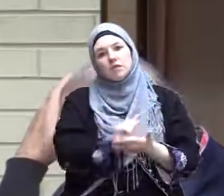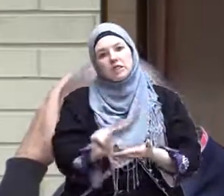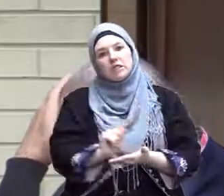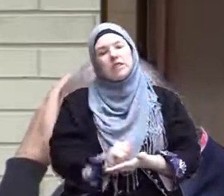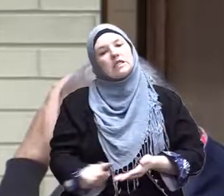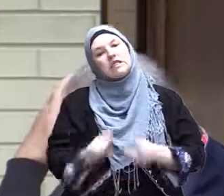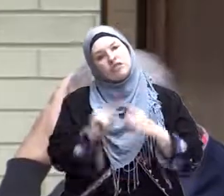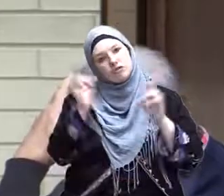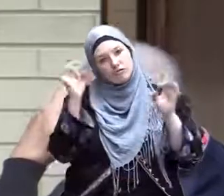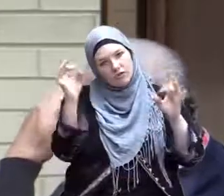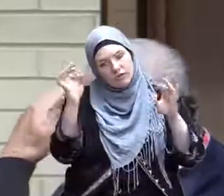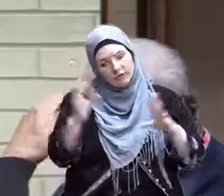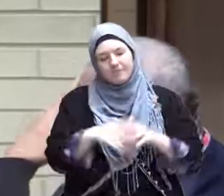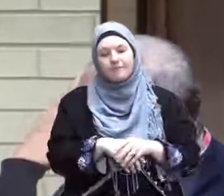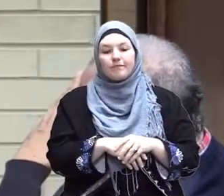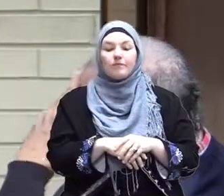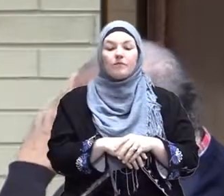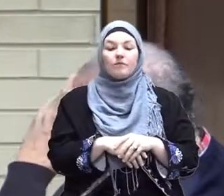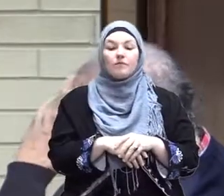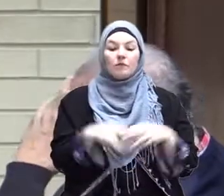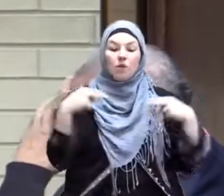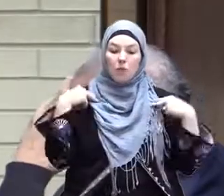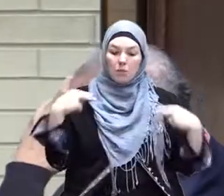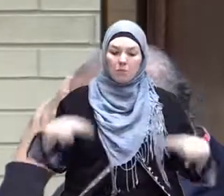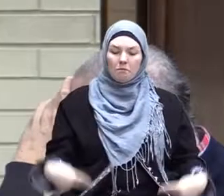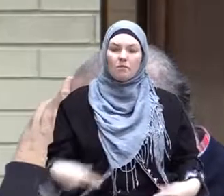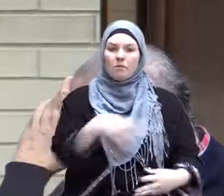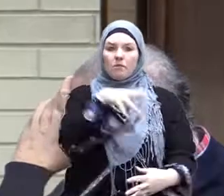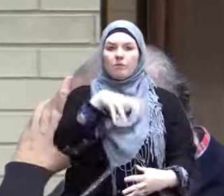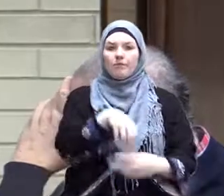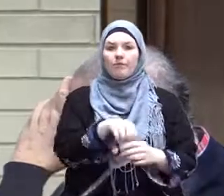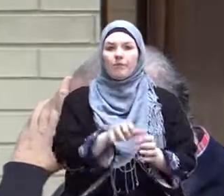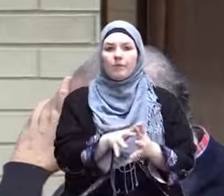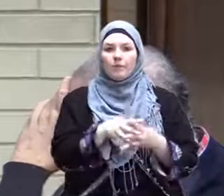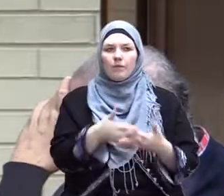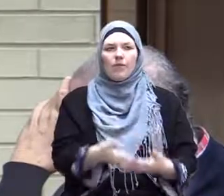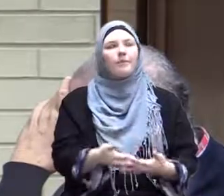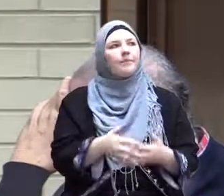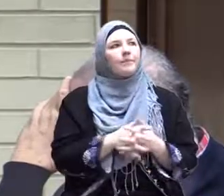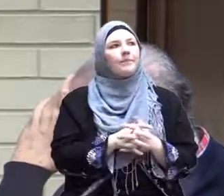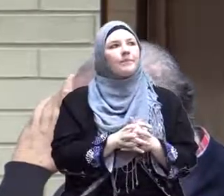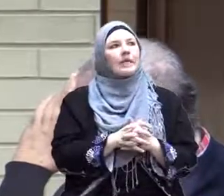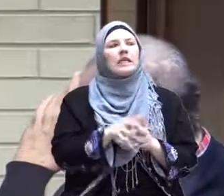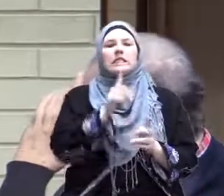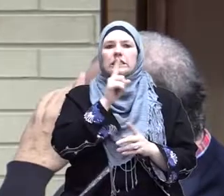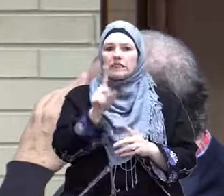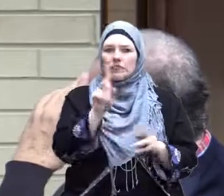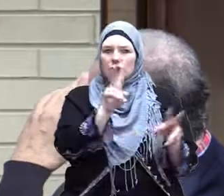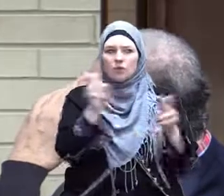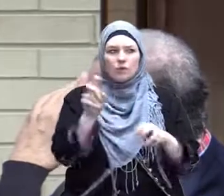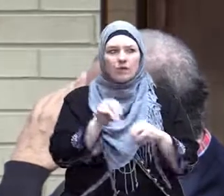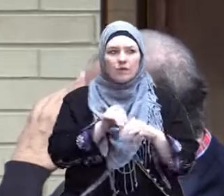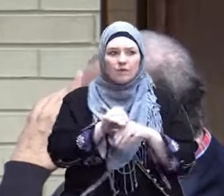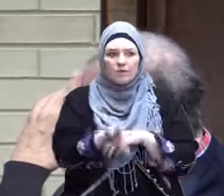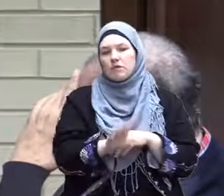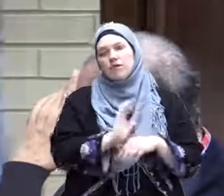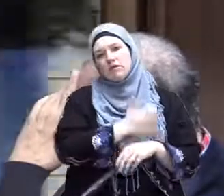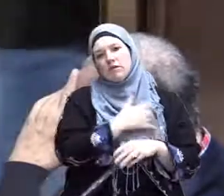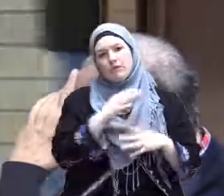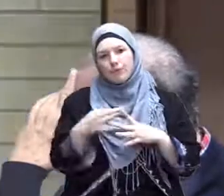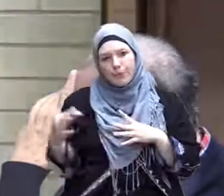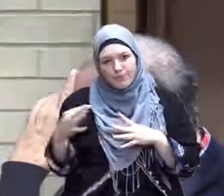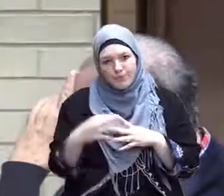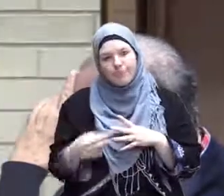inshallah. Man in the Quran is an issue that influences our